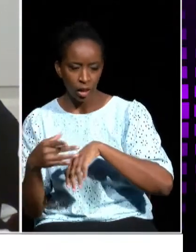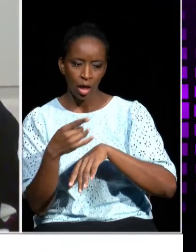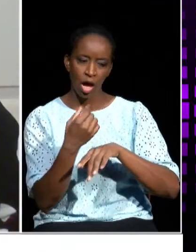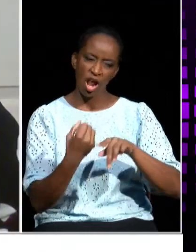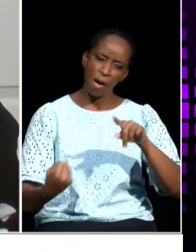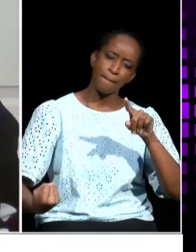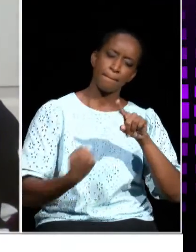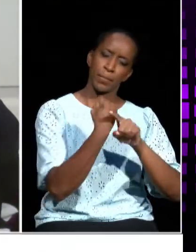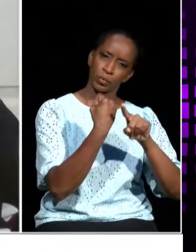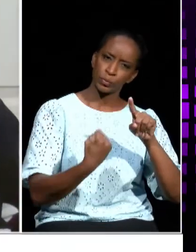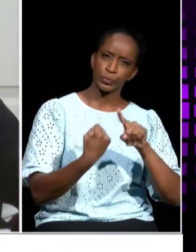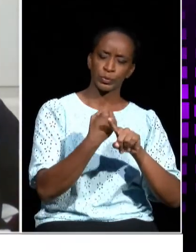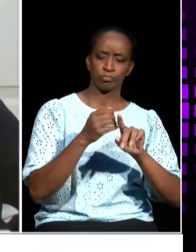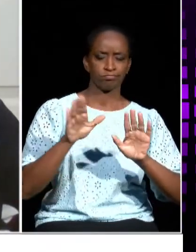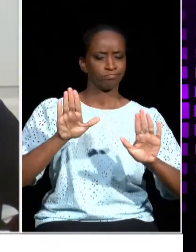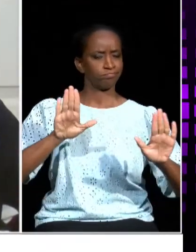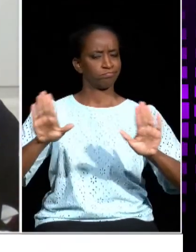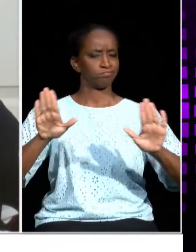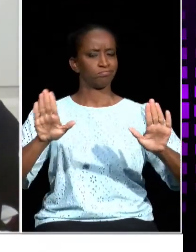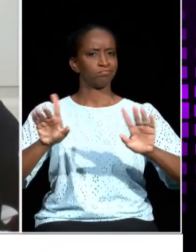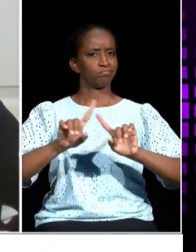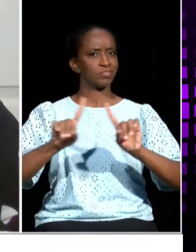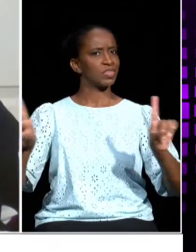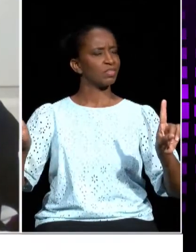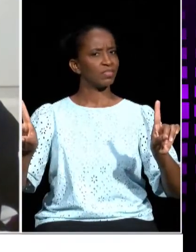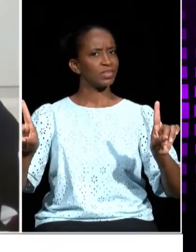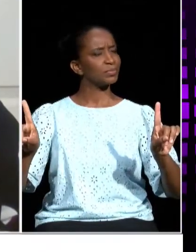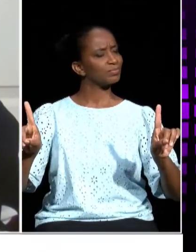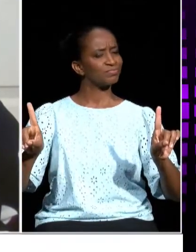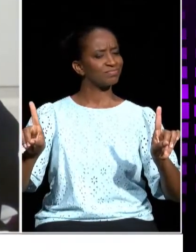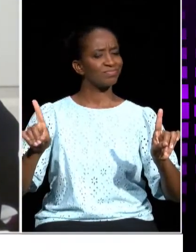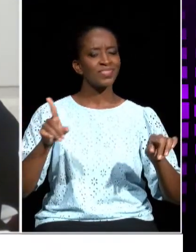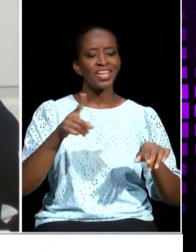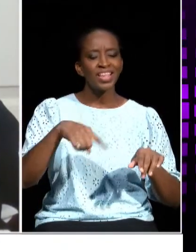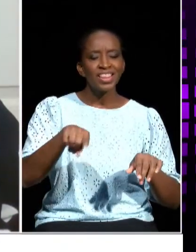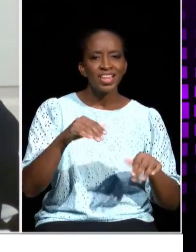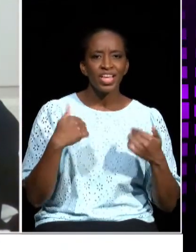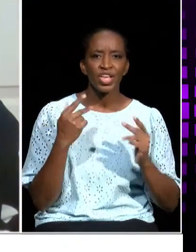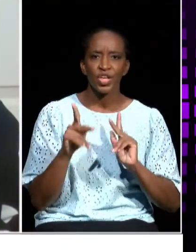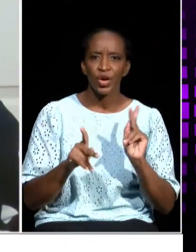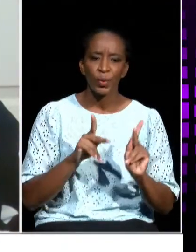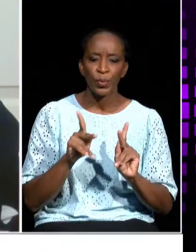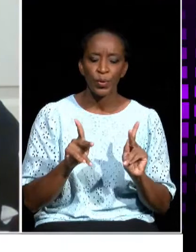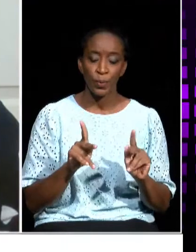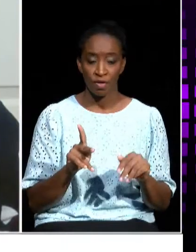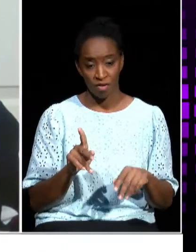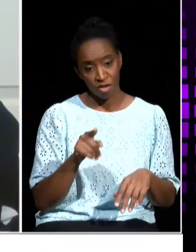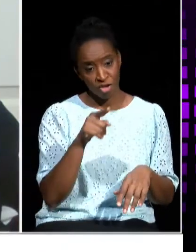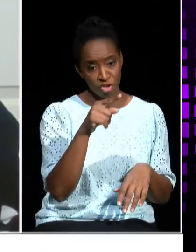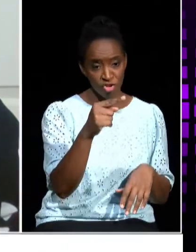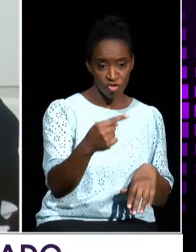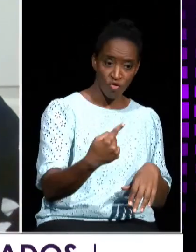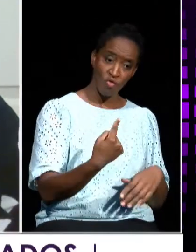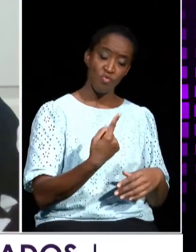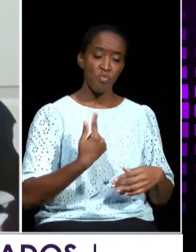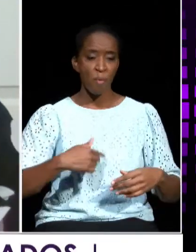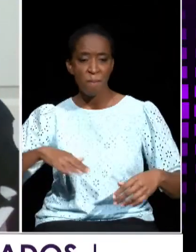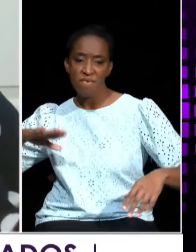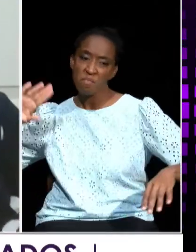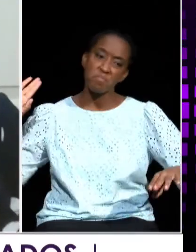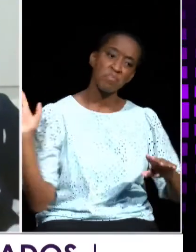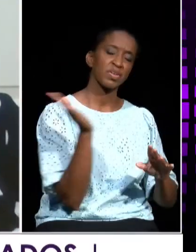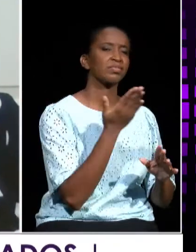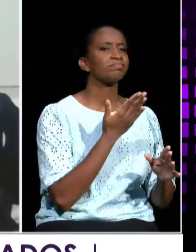that that's not how you're supposed to treat to others in terms of something happens to me and I must inflict pain. Let's go. All